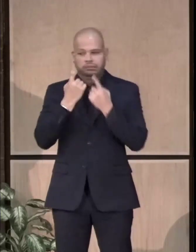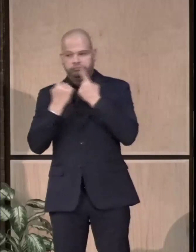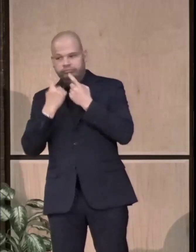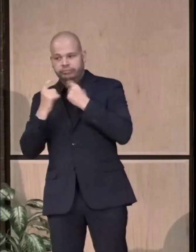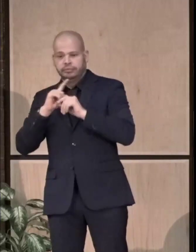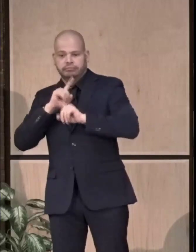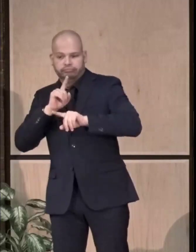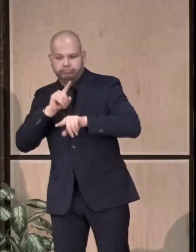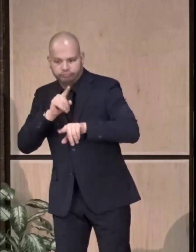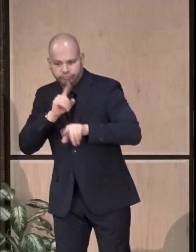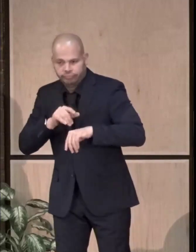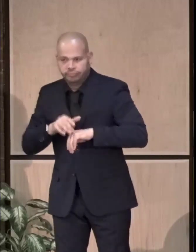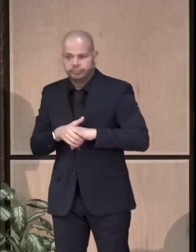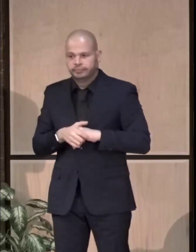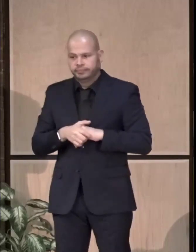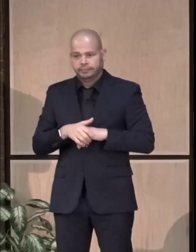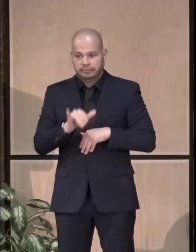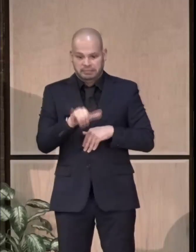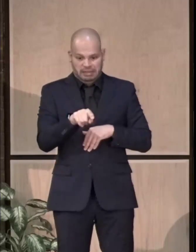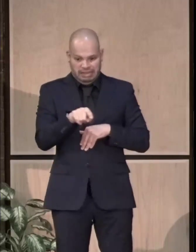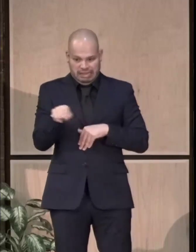which also, yes, summarizes kind of my first sergeant's